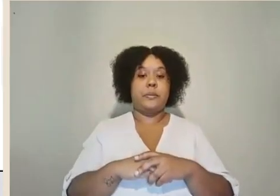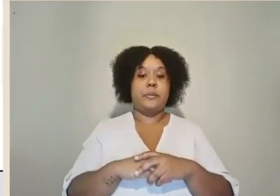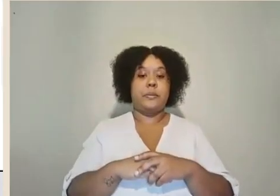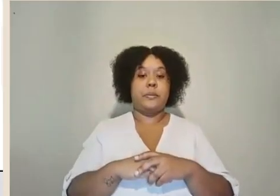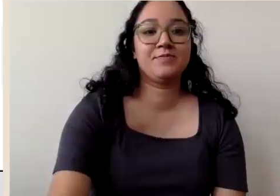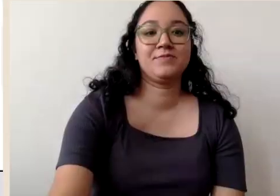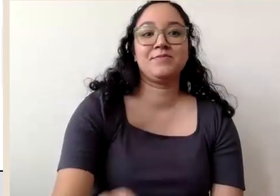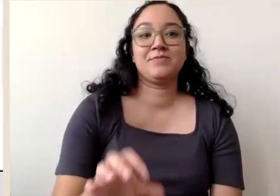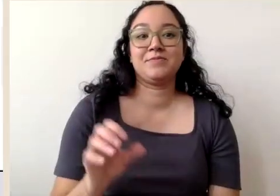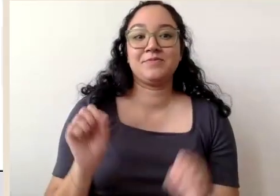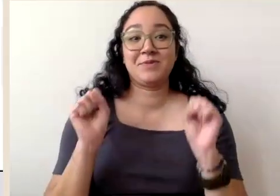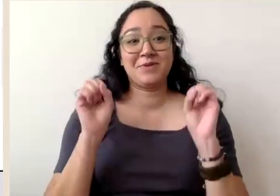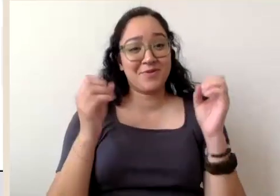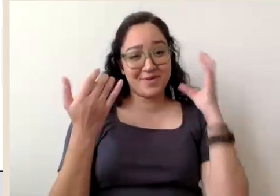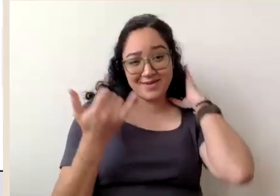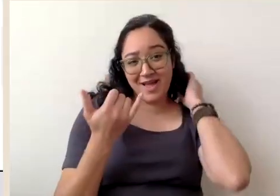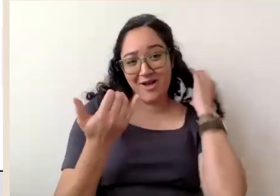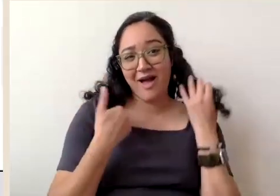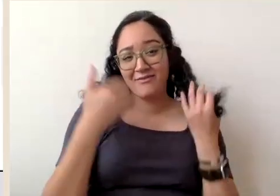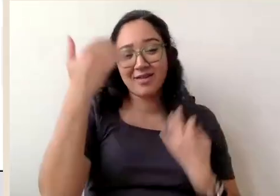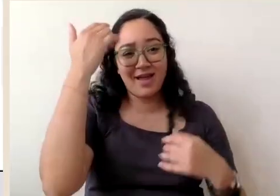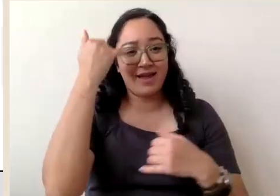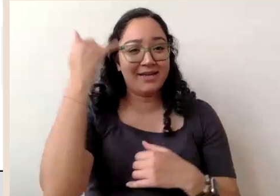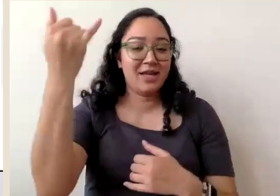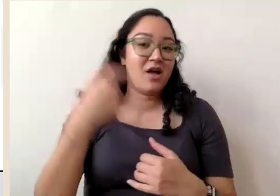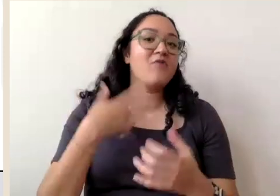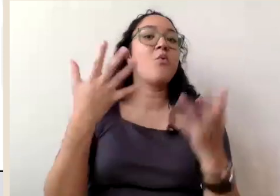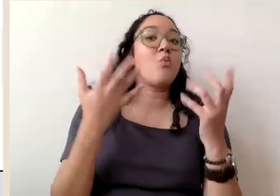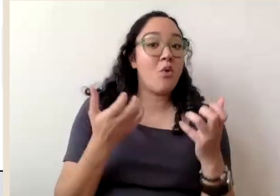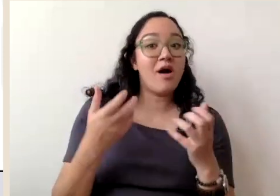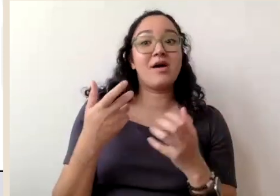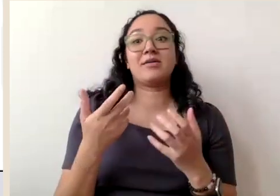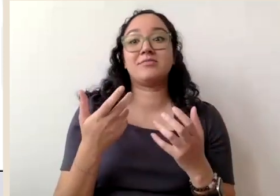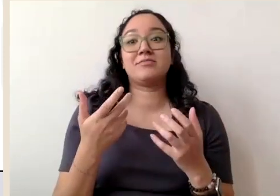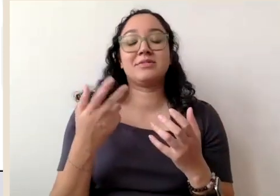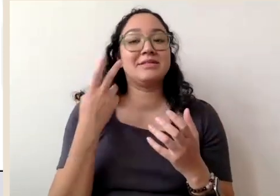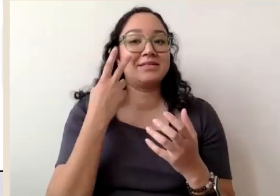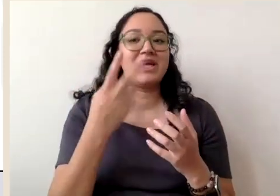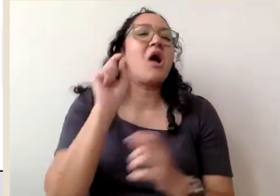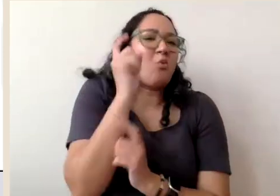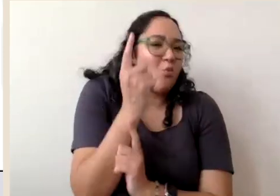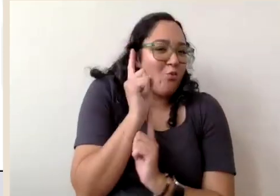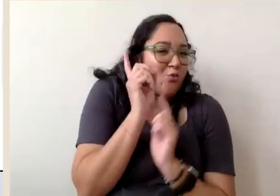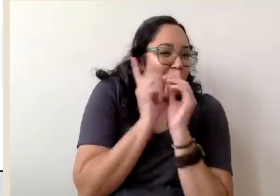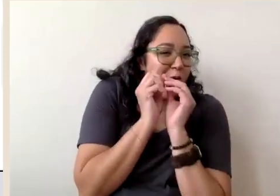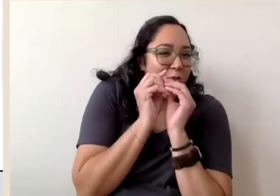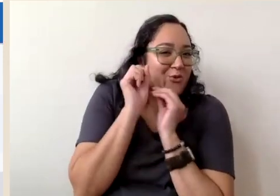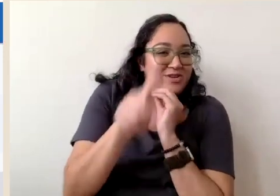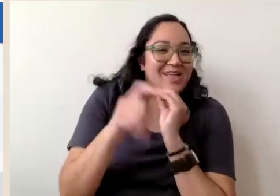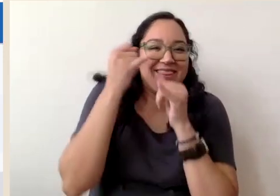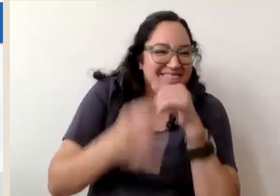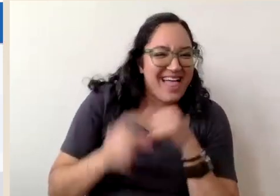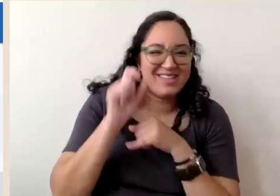So now that we have an idea about what we want to see in terms of outcome, I have one more question for you all. My last